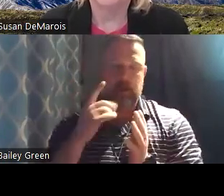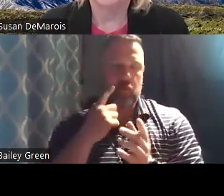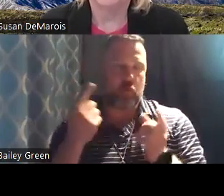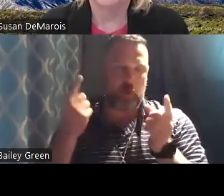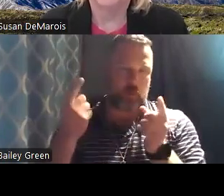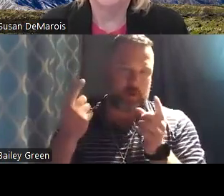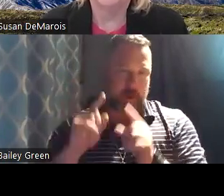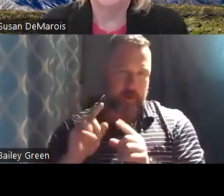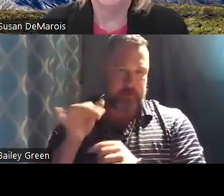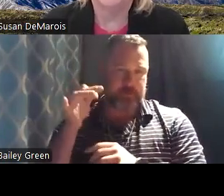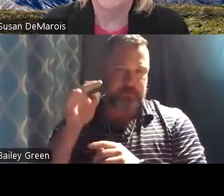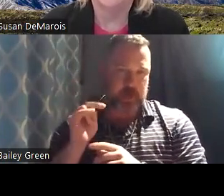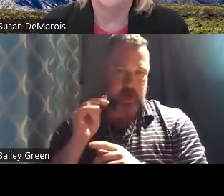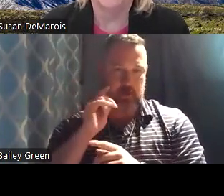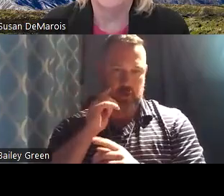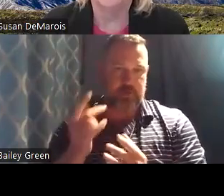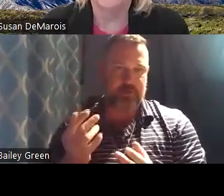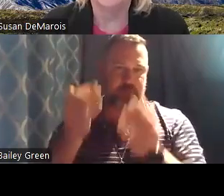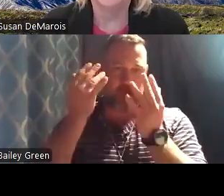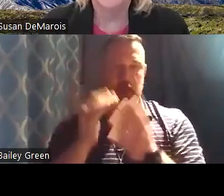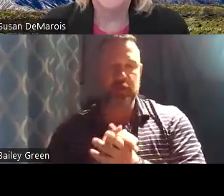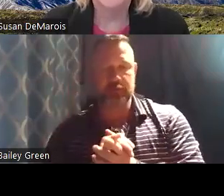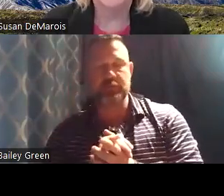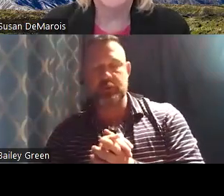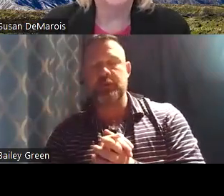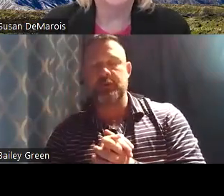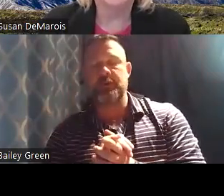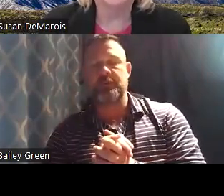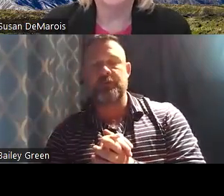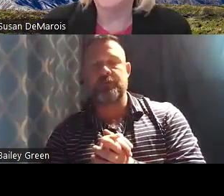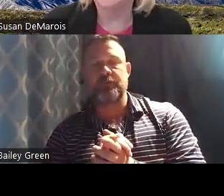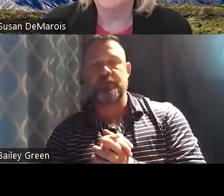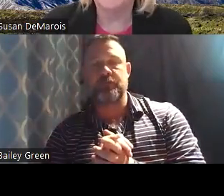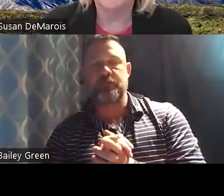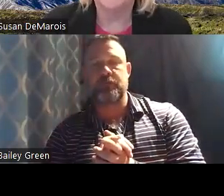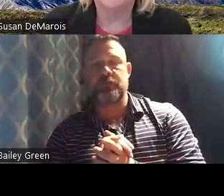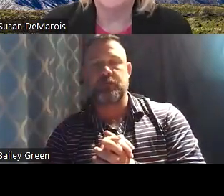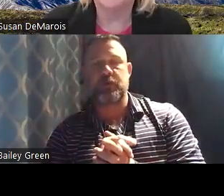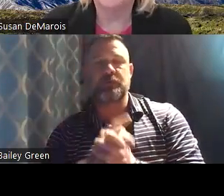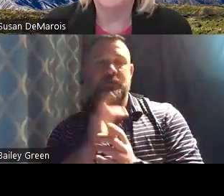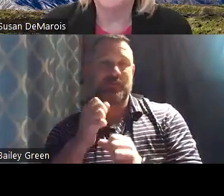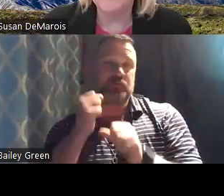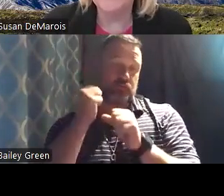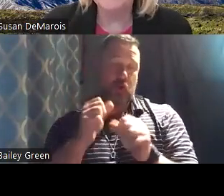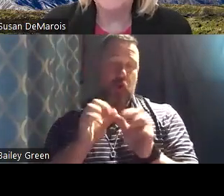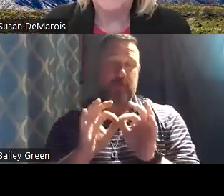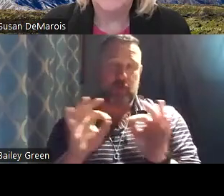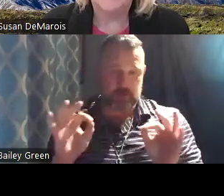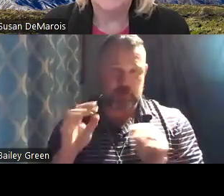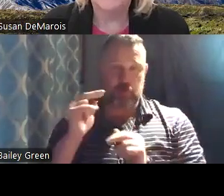was to come in January with the Southern California wildfires. So that's a really strong foundation for us to build